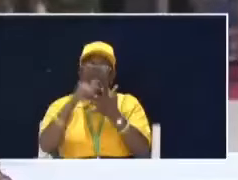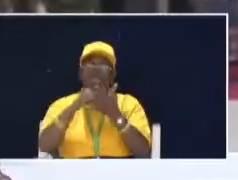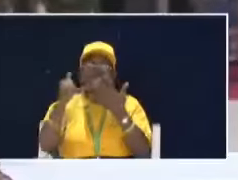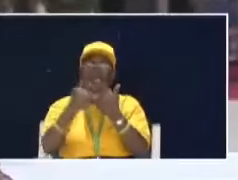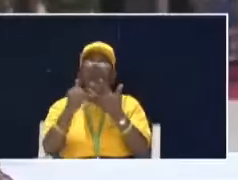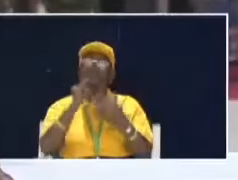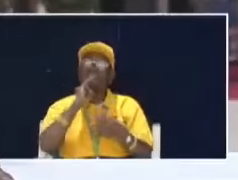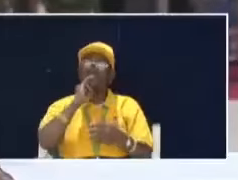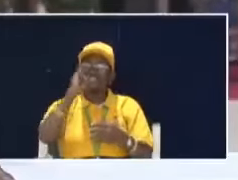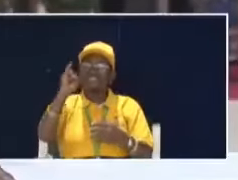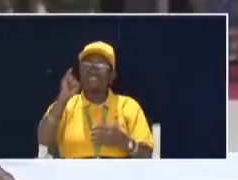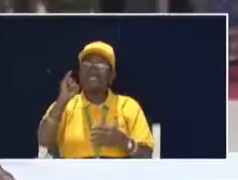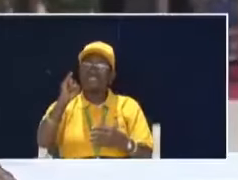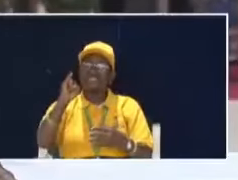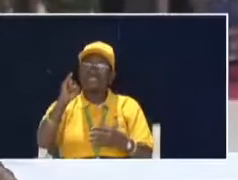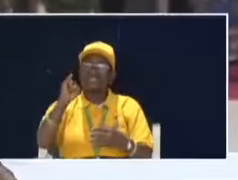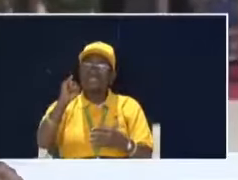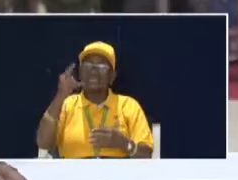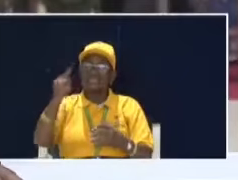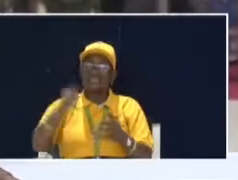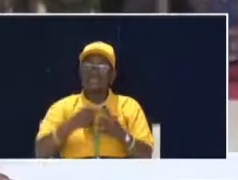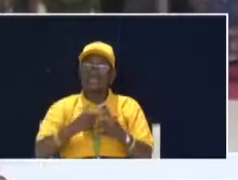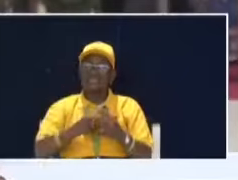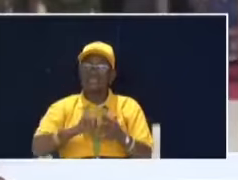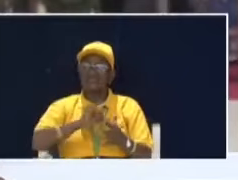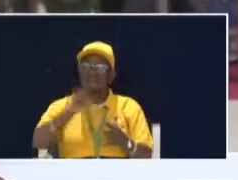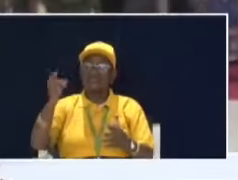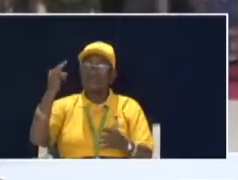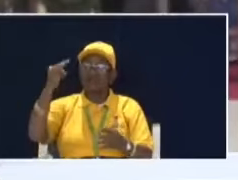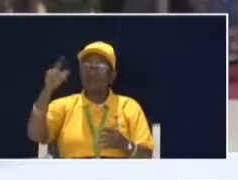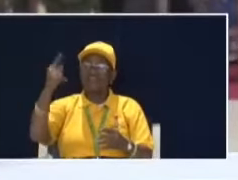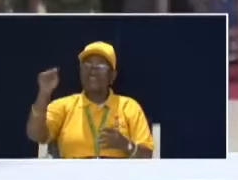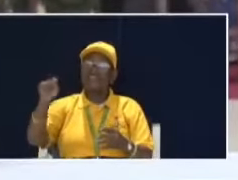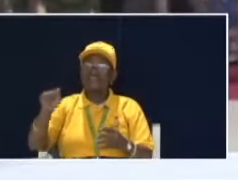is the beginning of the year.